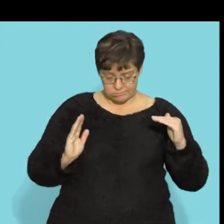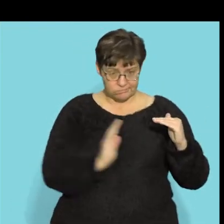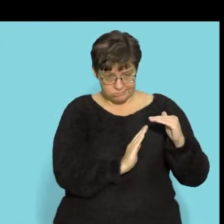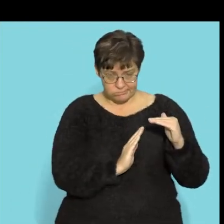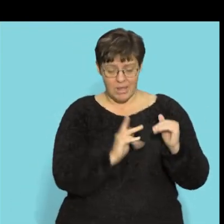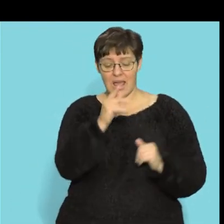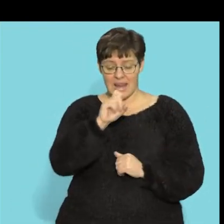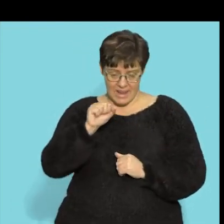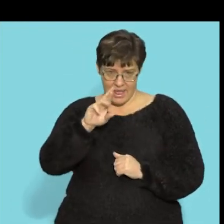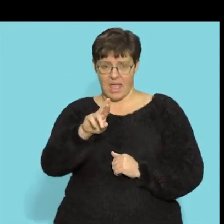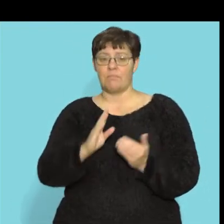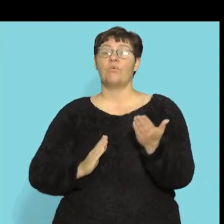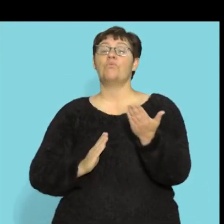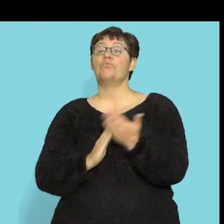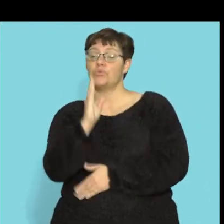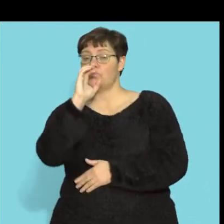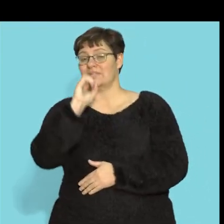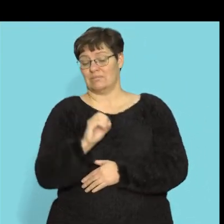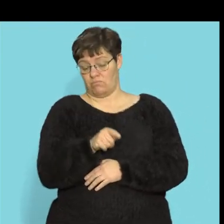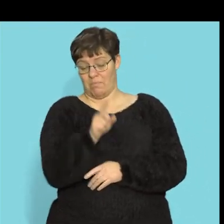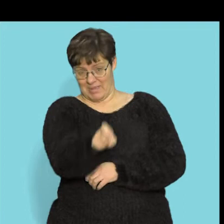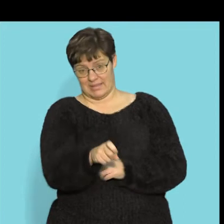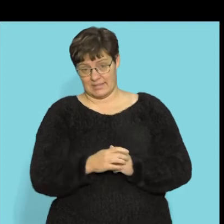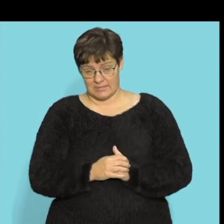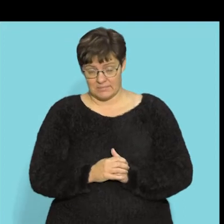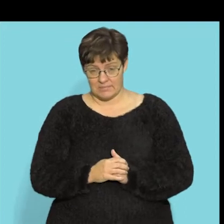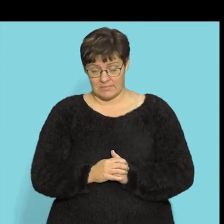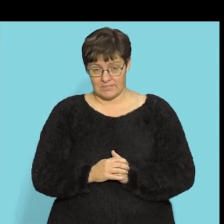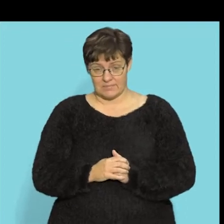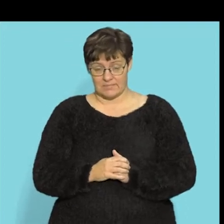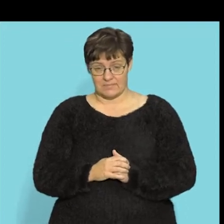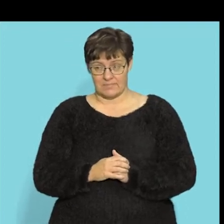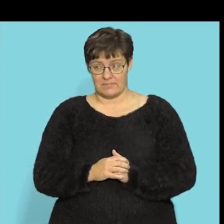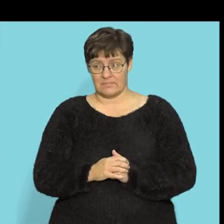directly proportional, the linear graph must pass through the origin.